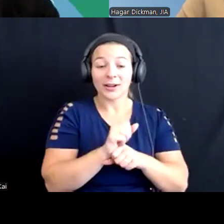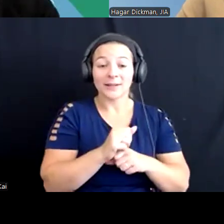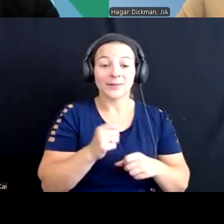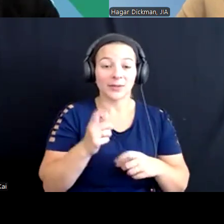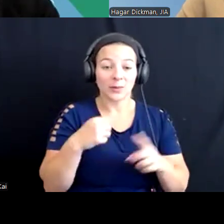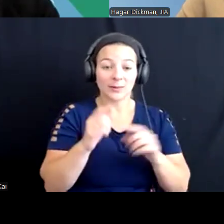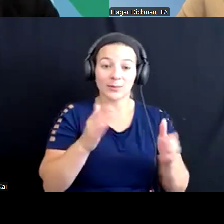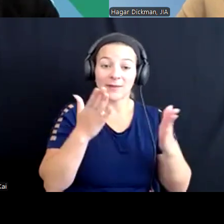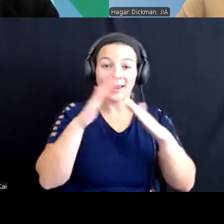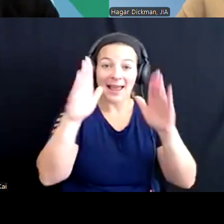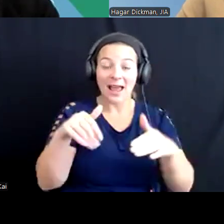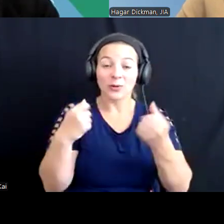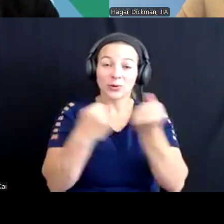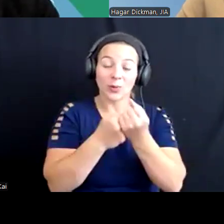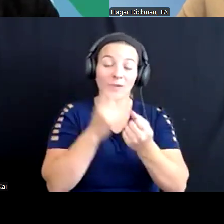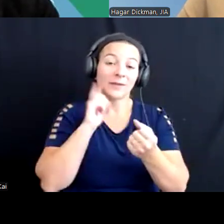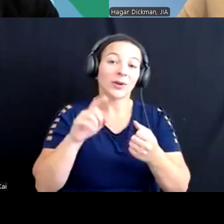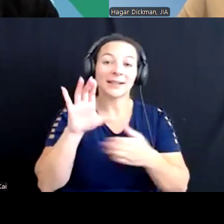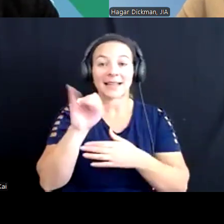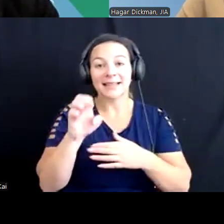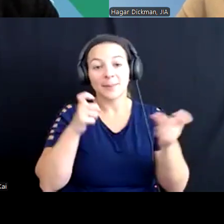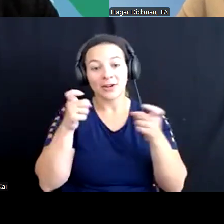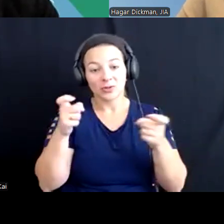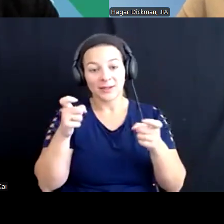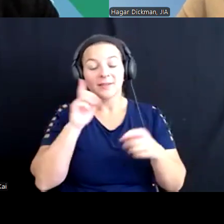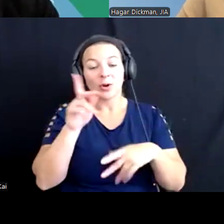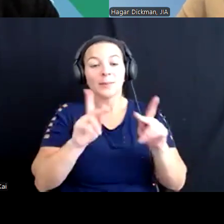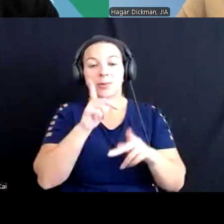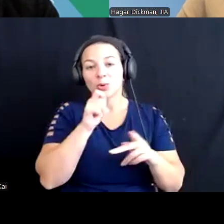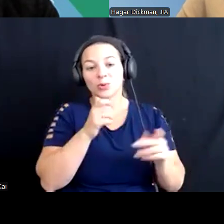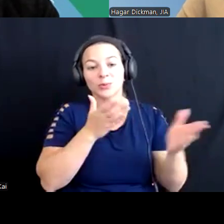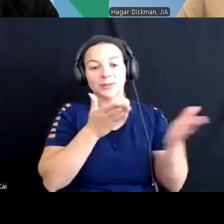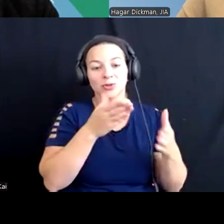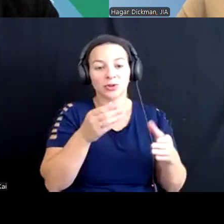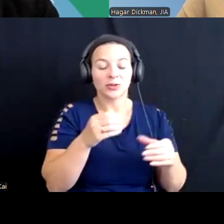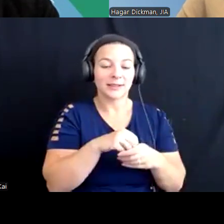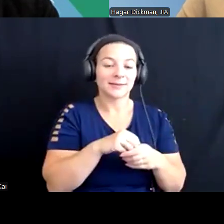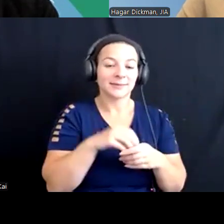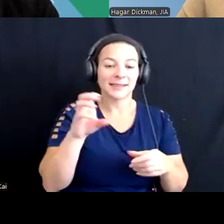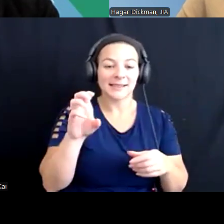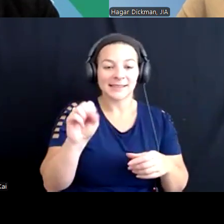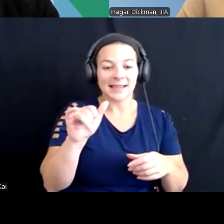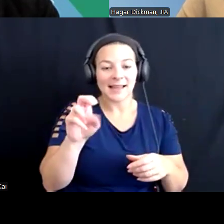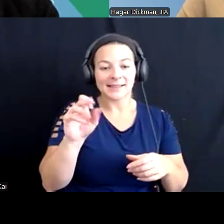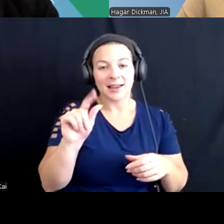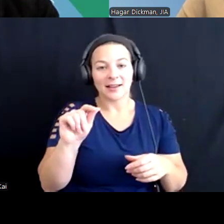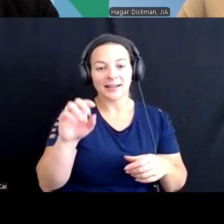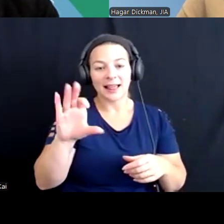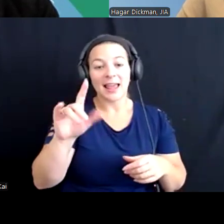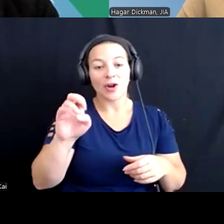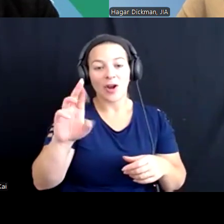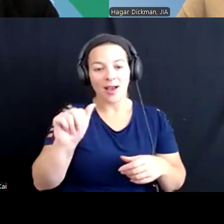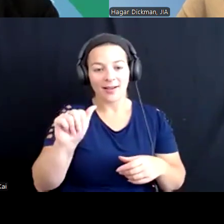housing support and case management to the people that we're serving in Santa Clara County. So not only do we have a much greater